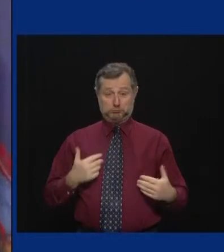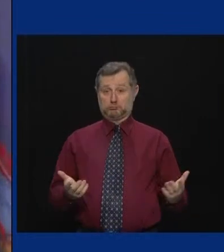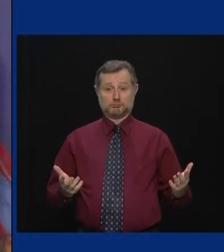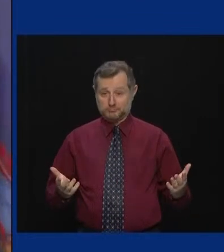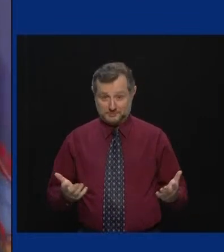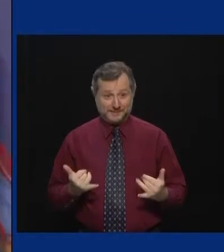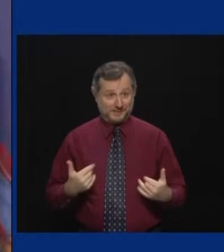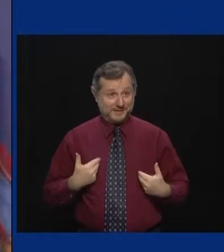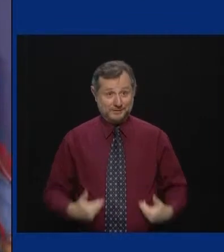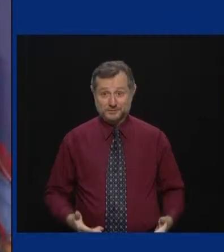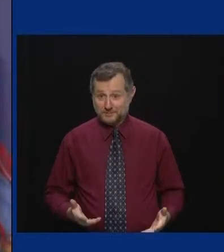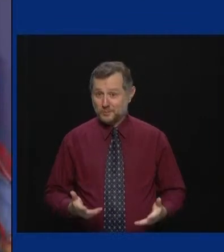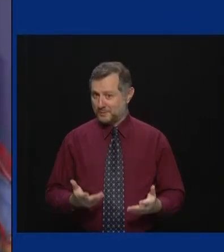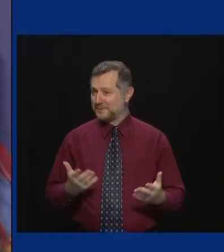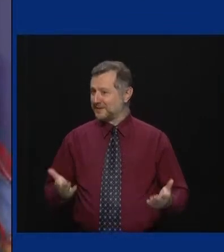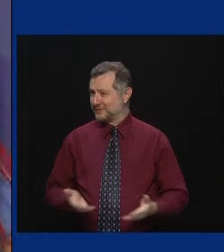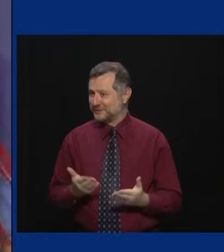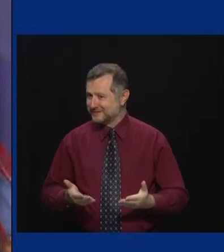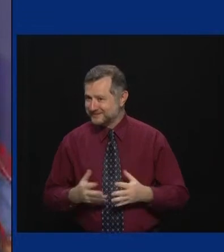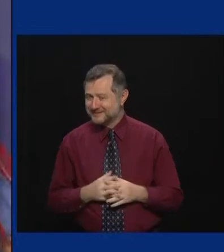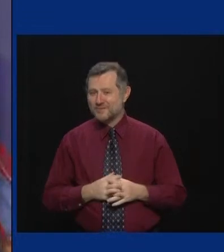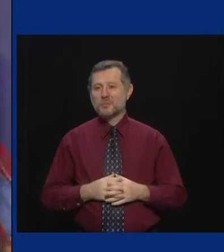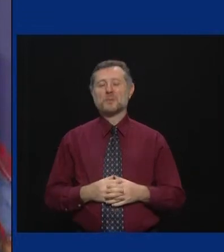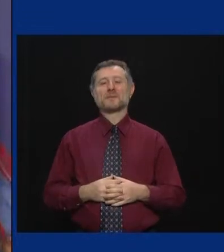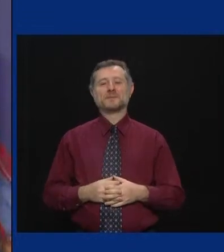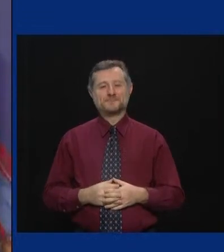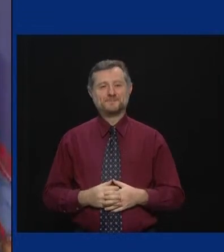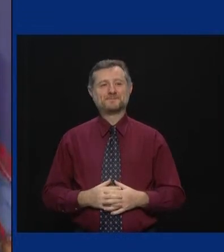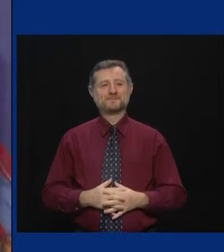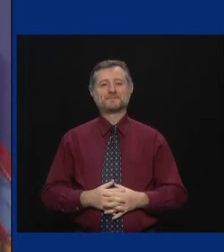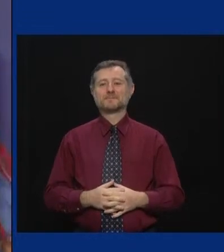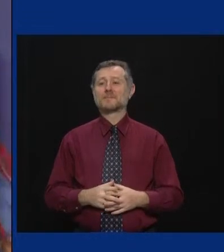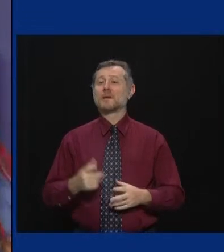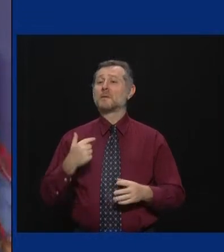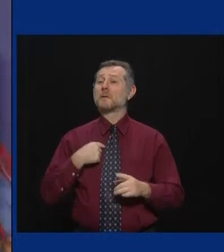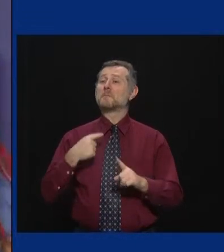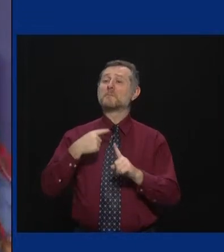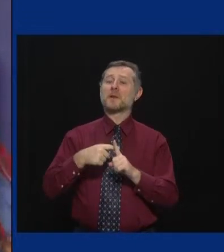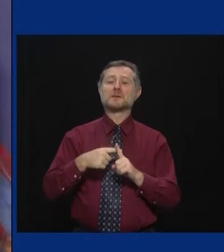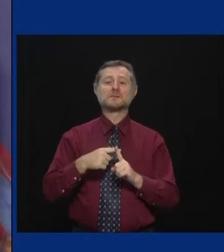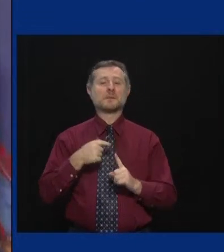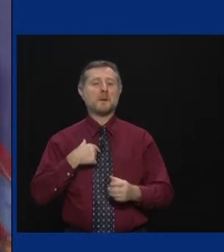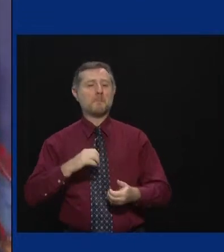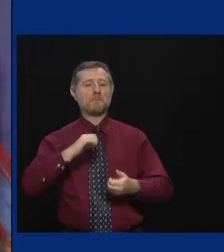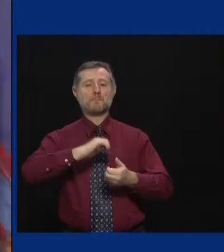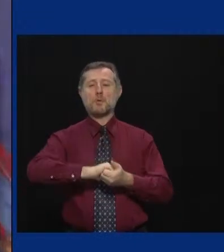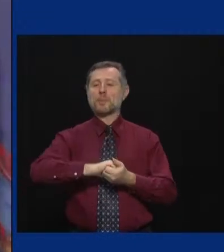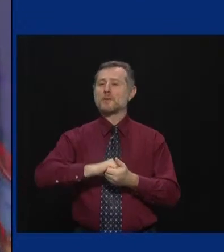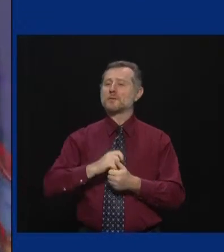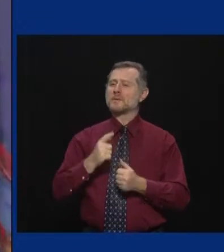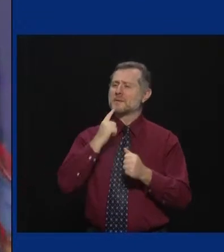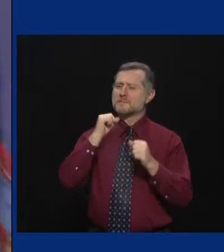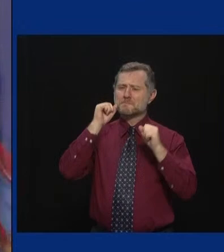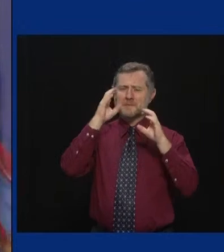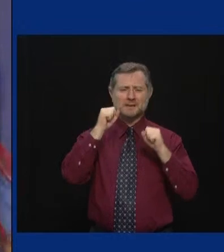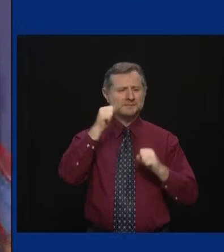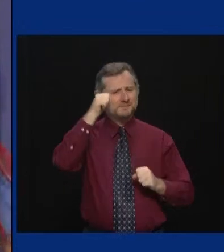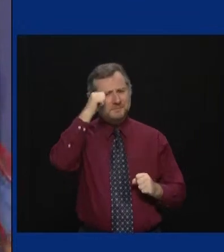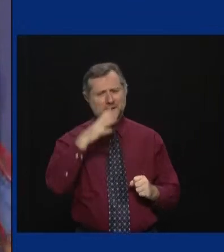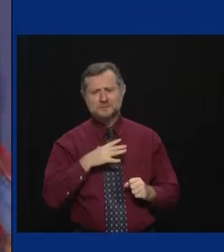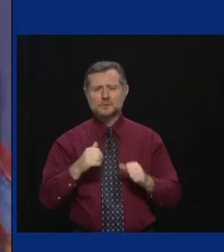be here. But also other partners, and that includes the amazing men and women of